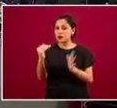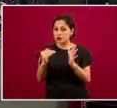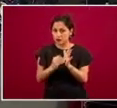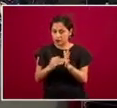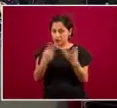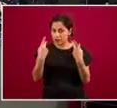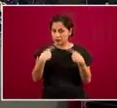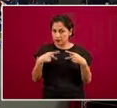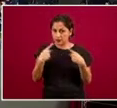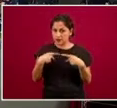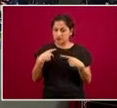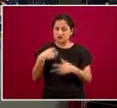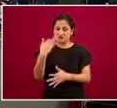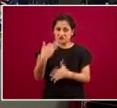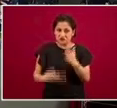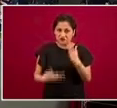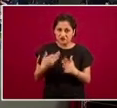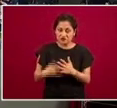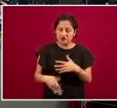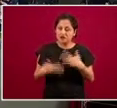there was a